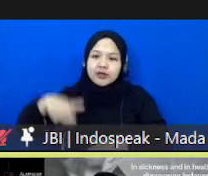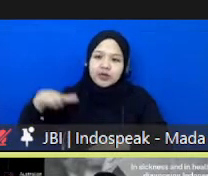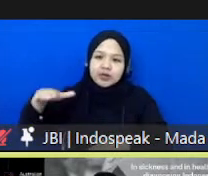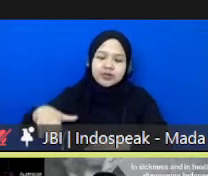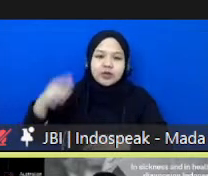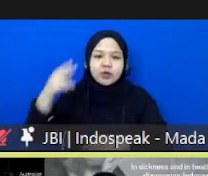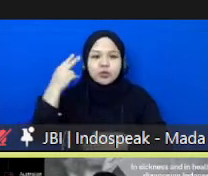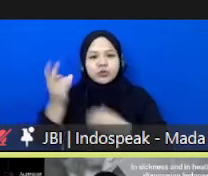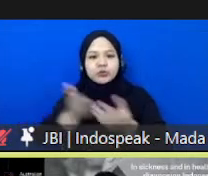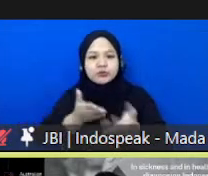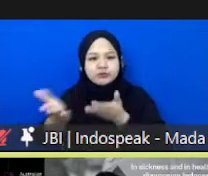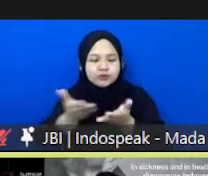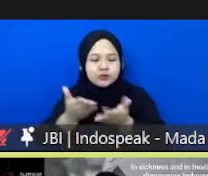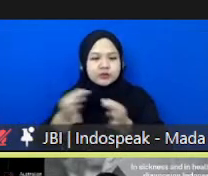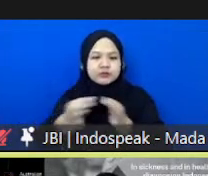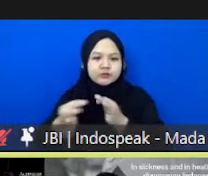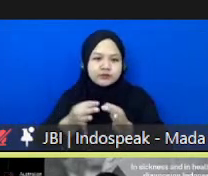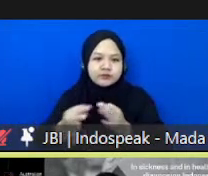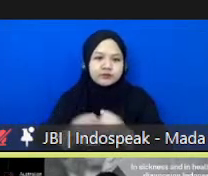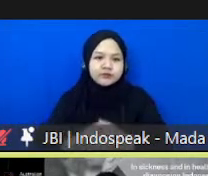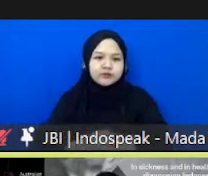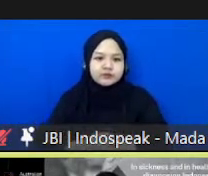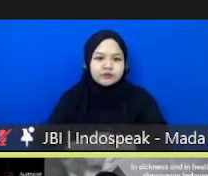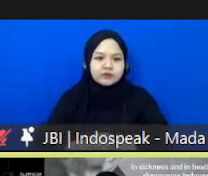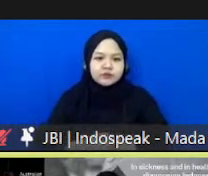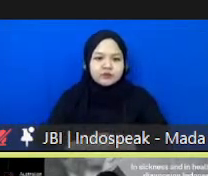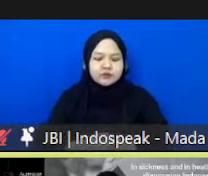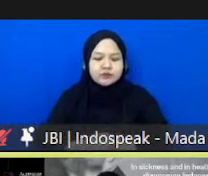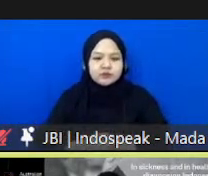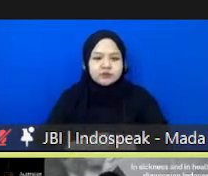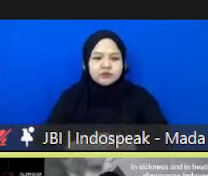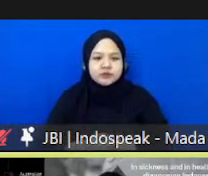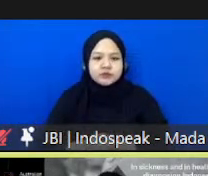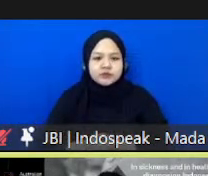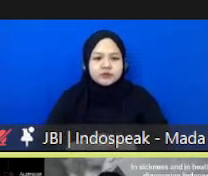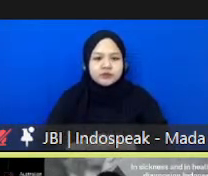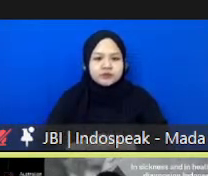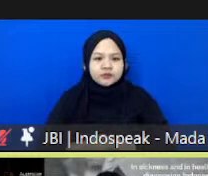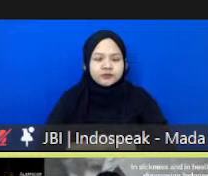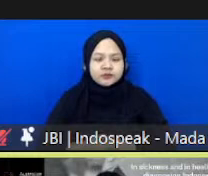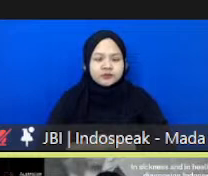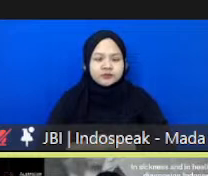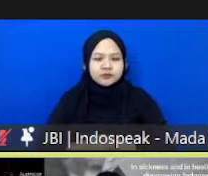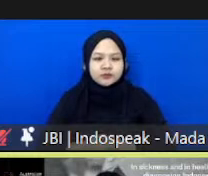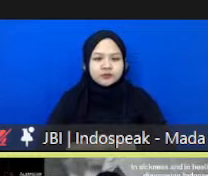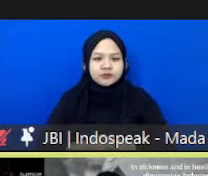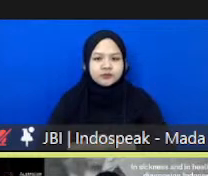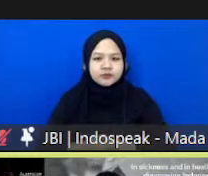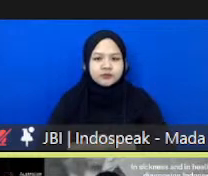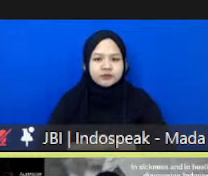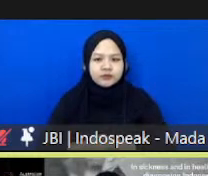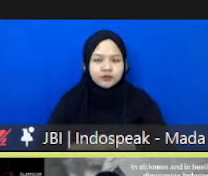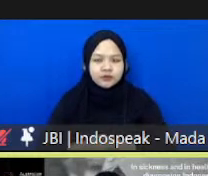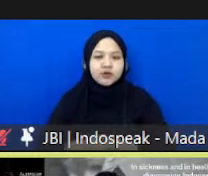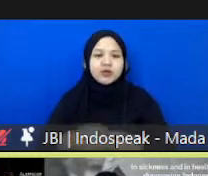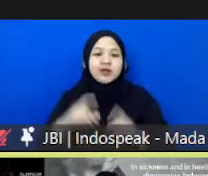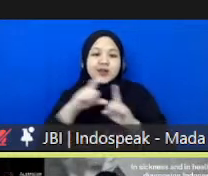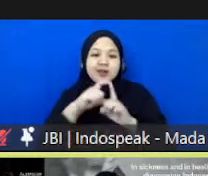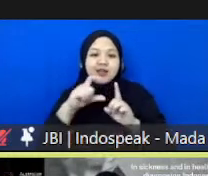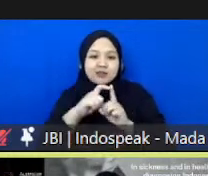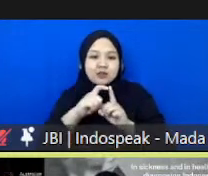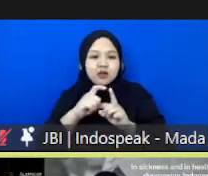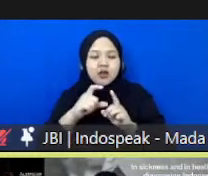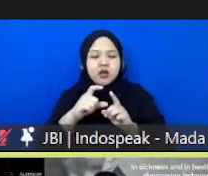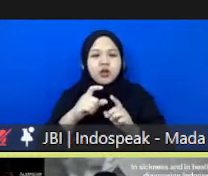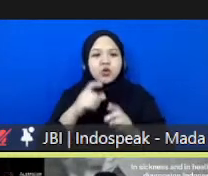immunization. However, it should be noted that with issues with any routine health data in low and middle